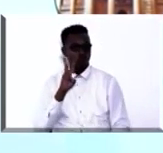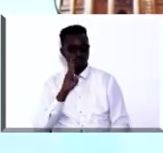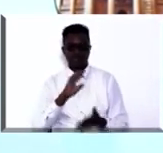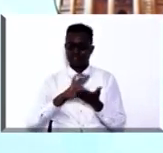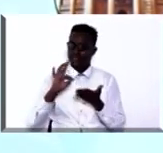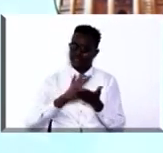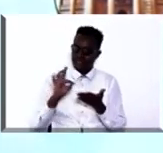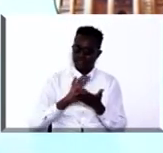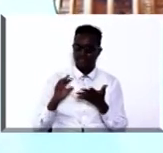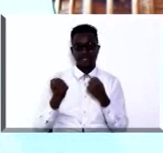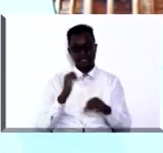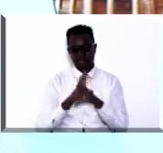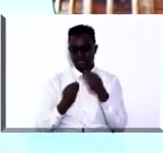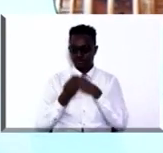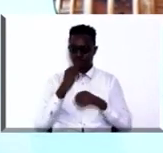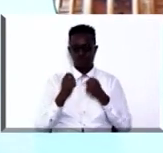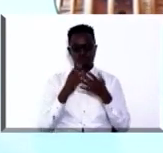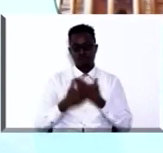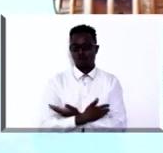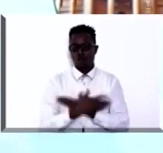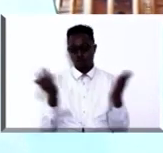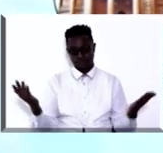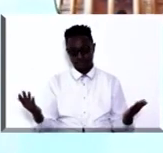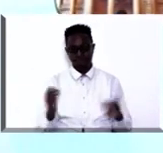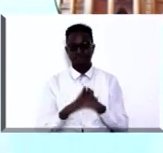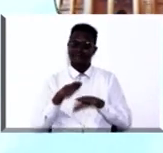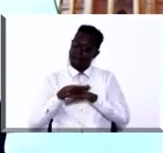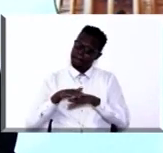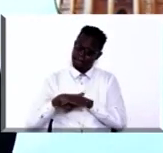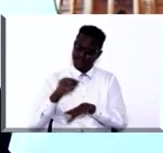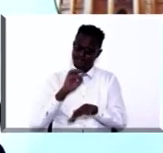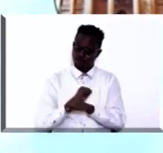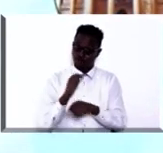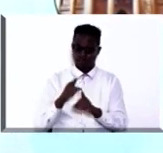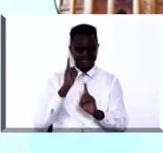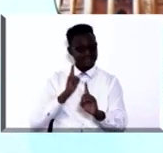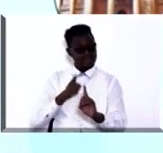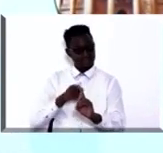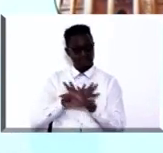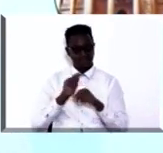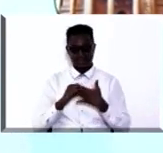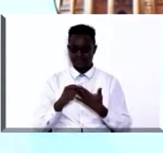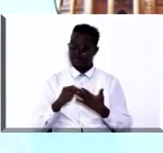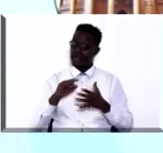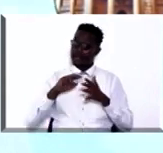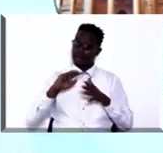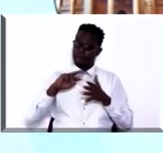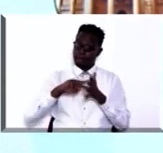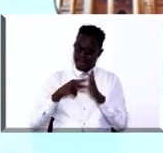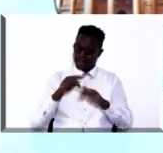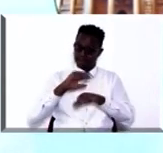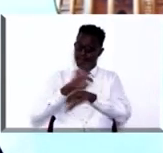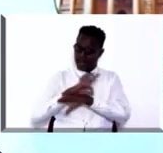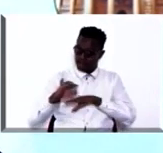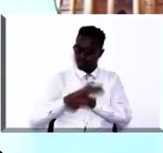clean energy, and food for all. Based on the disciplined execution of our plan of action, we can